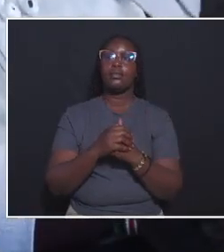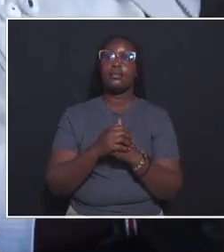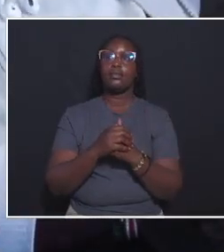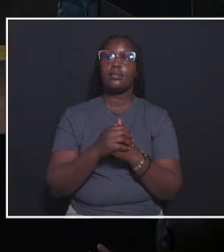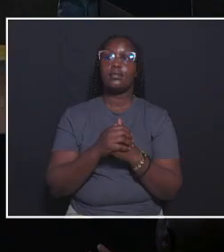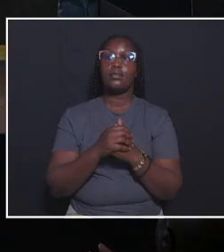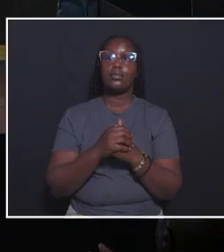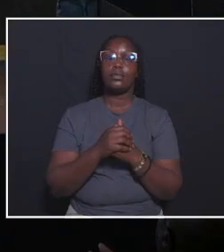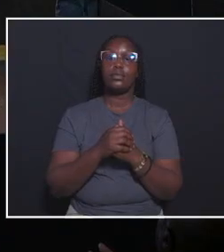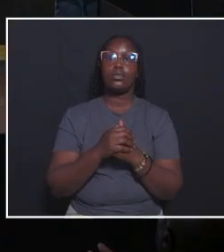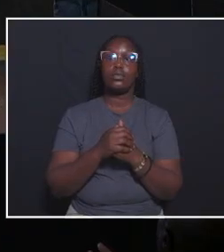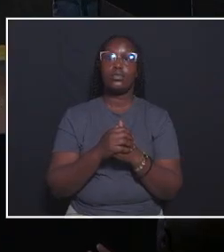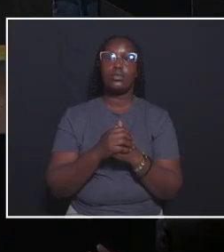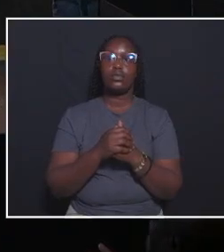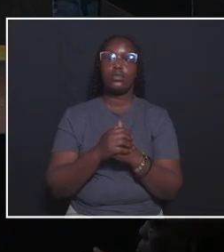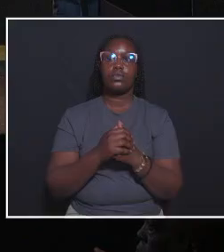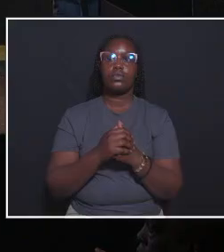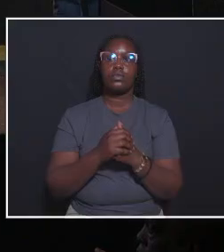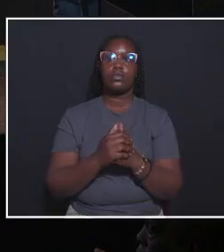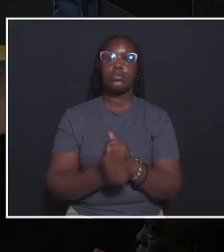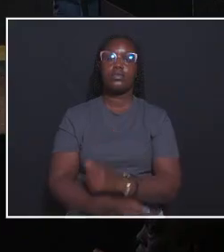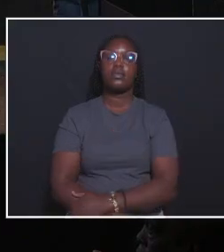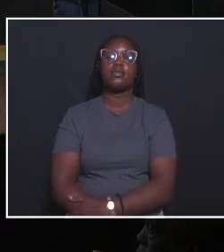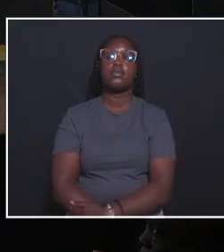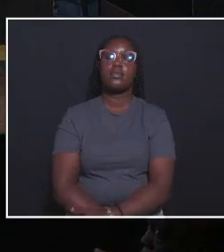Yes, sir. Can we have a mic here?